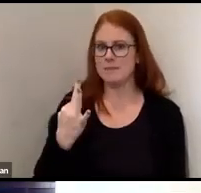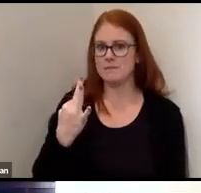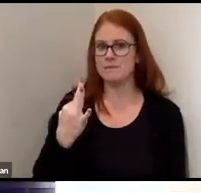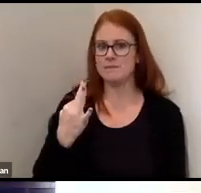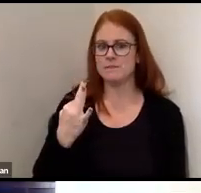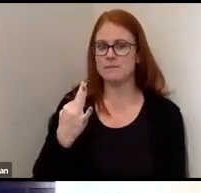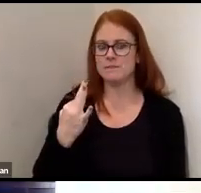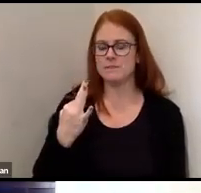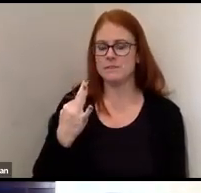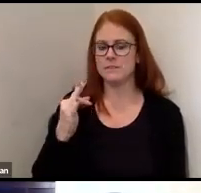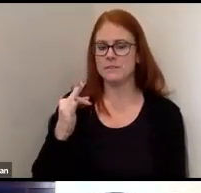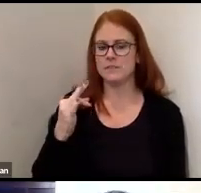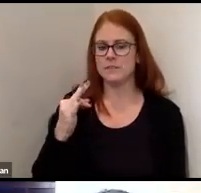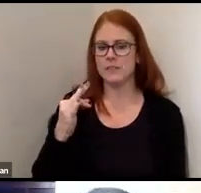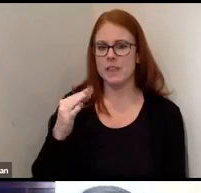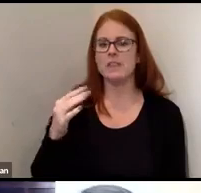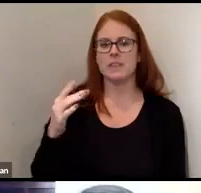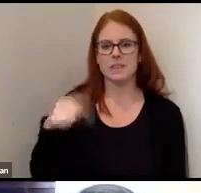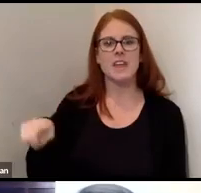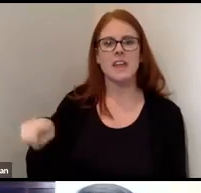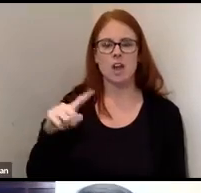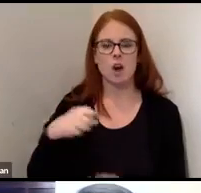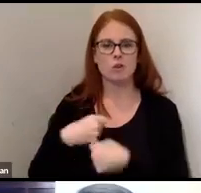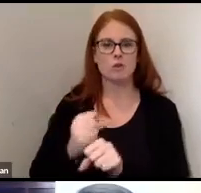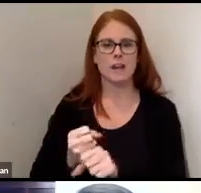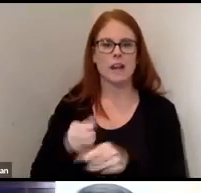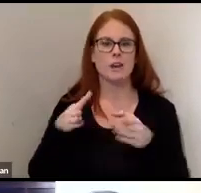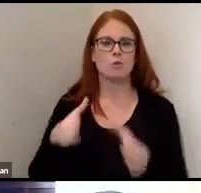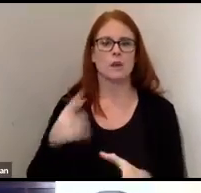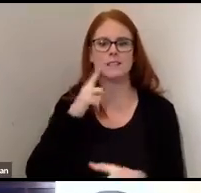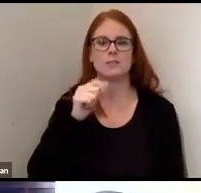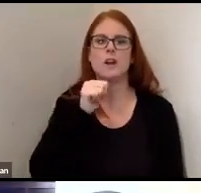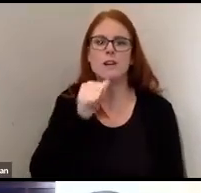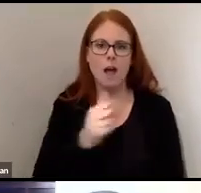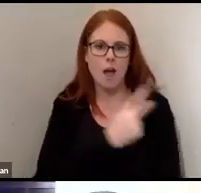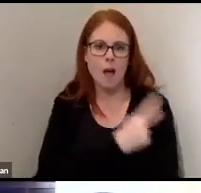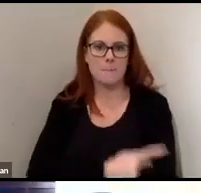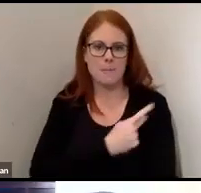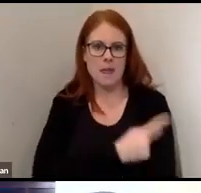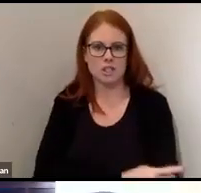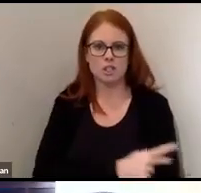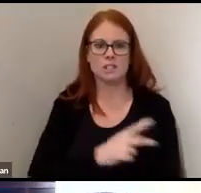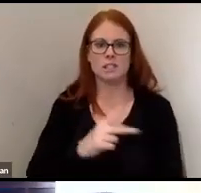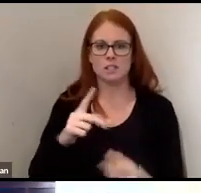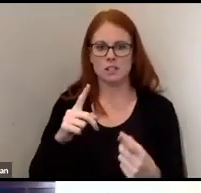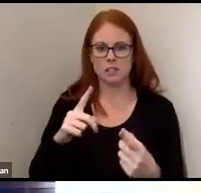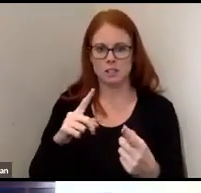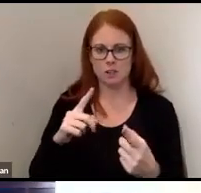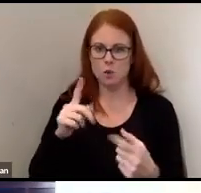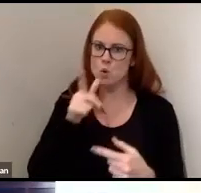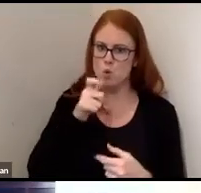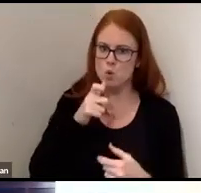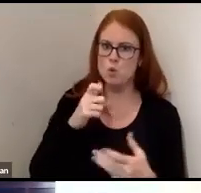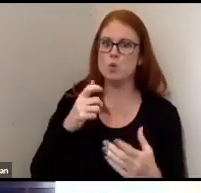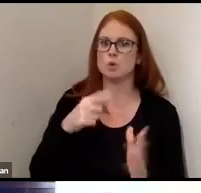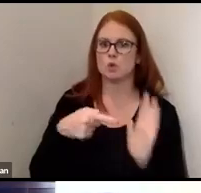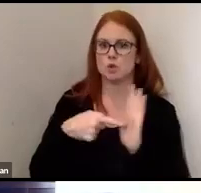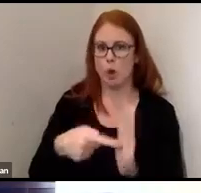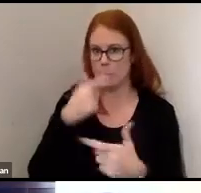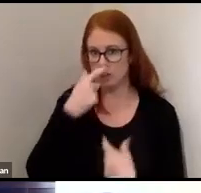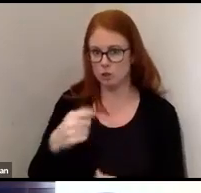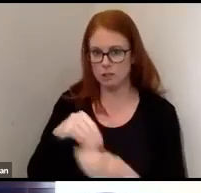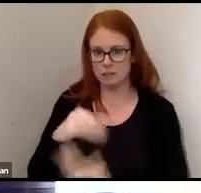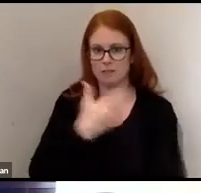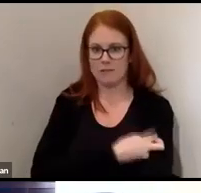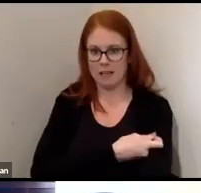creating ways for non-patients to signify interest in receiving vaccines